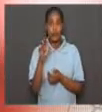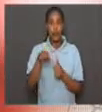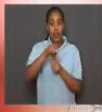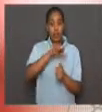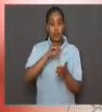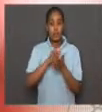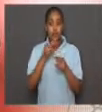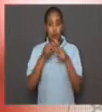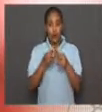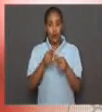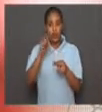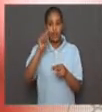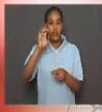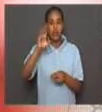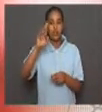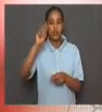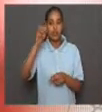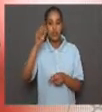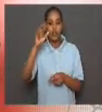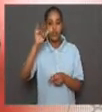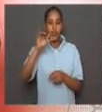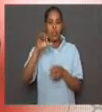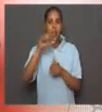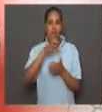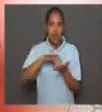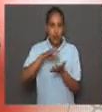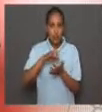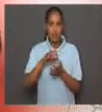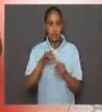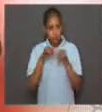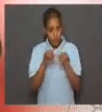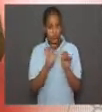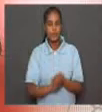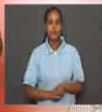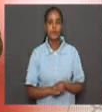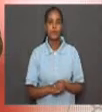atoms, it is called a ternary alloy, and so on.